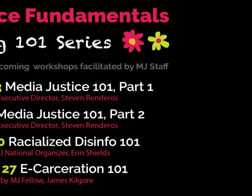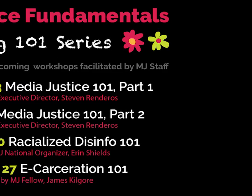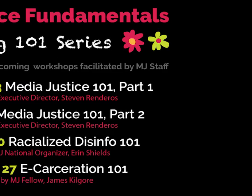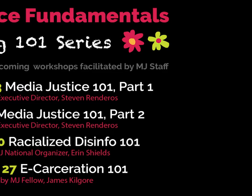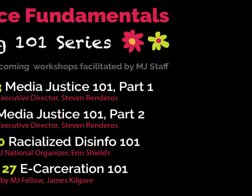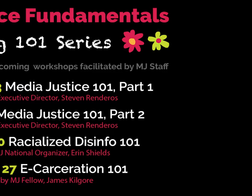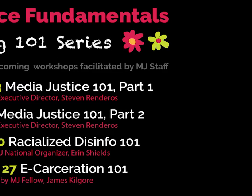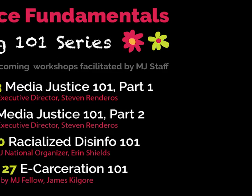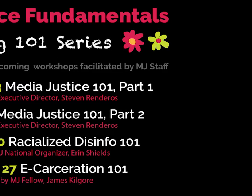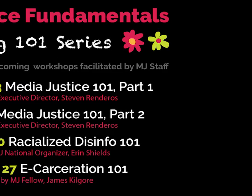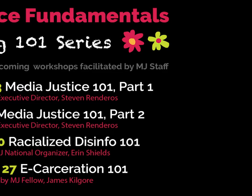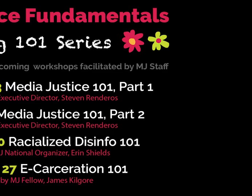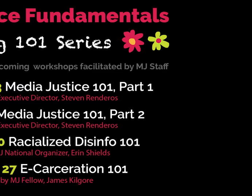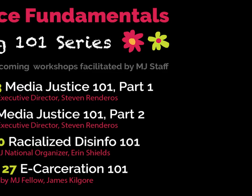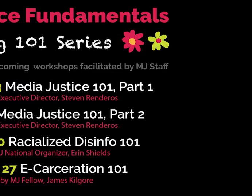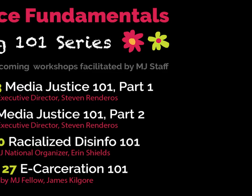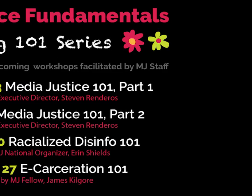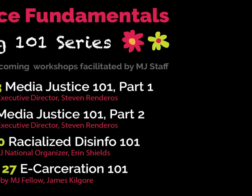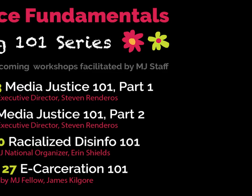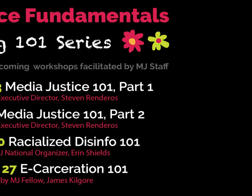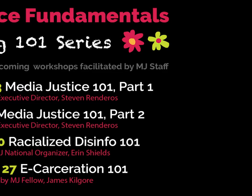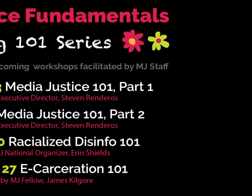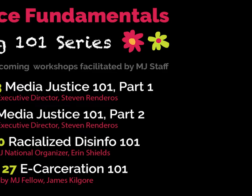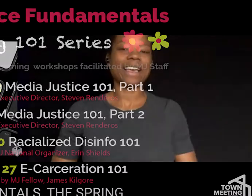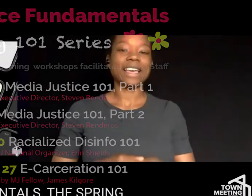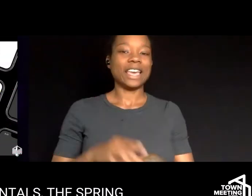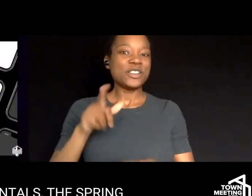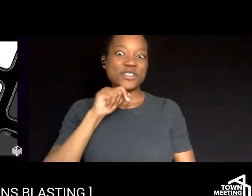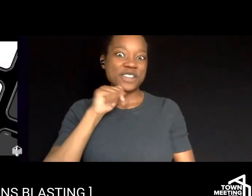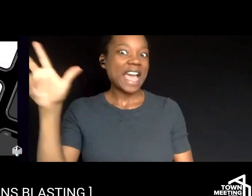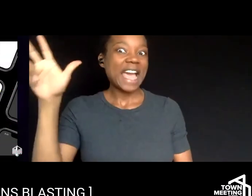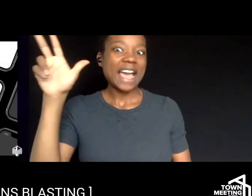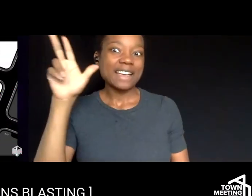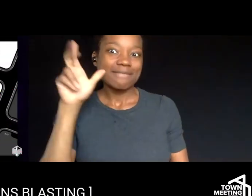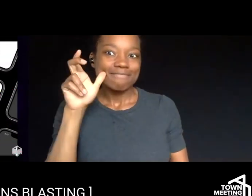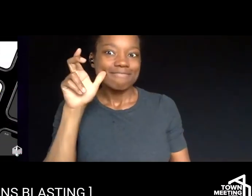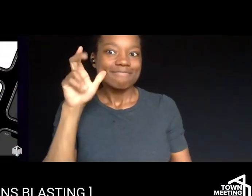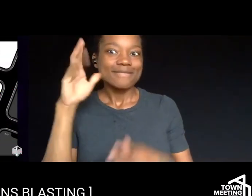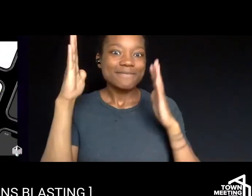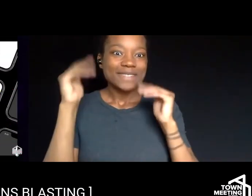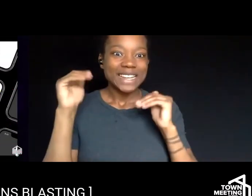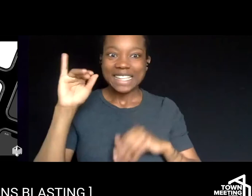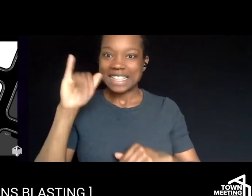That's right. You weren't expecting sound effects, but there will be sound effects today.